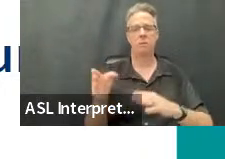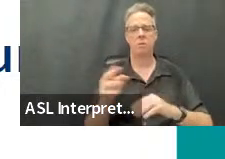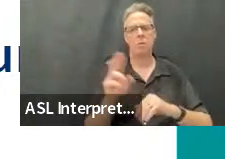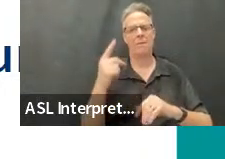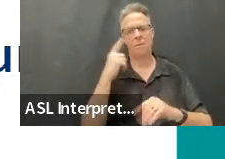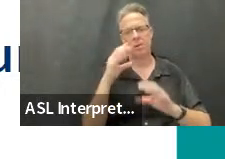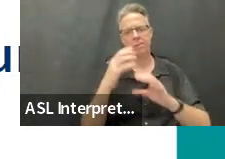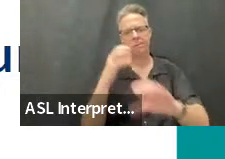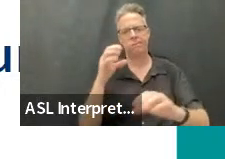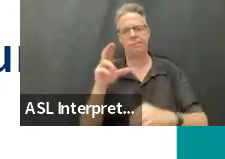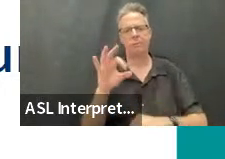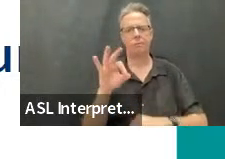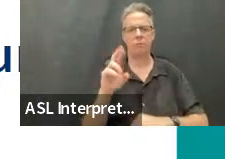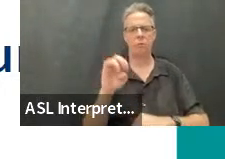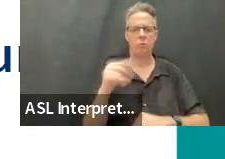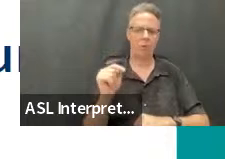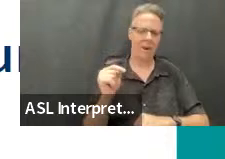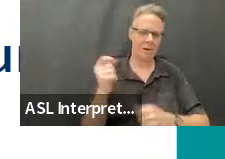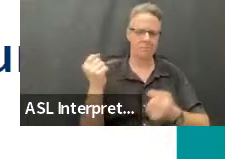freight peaks.